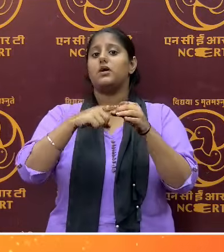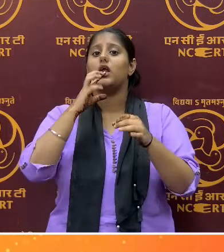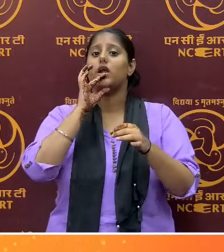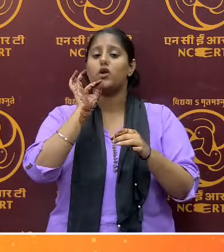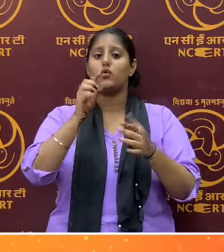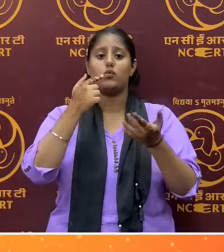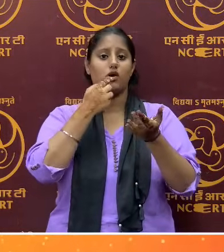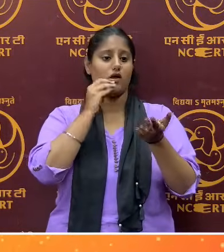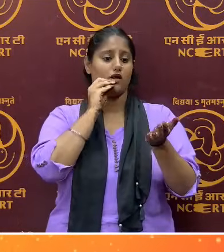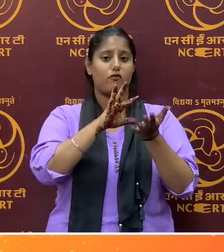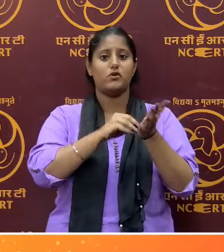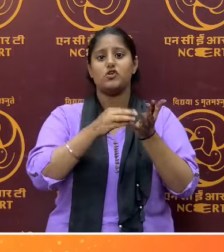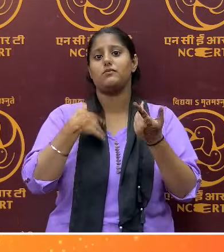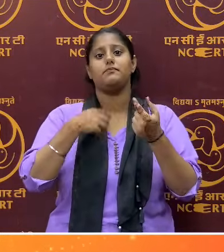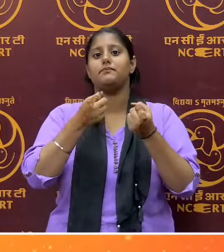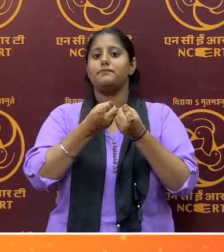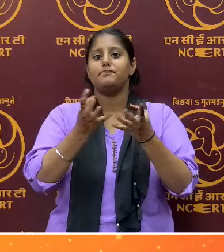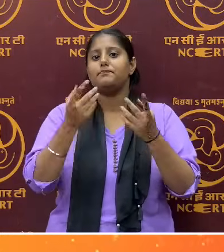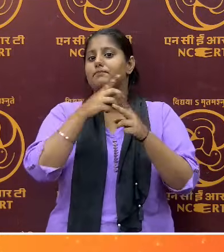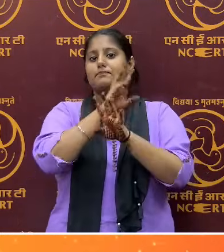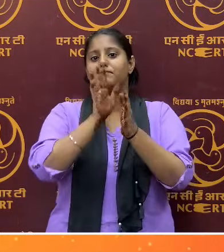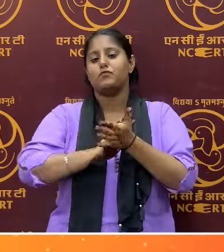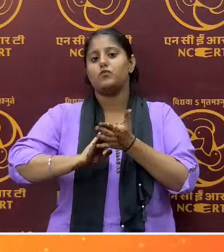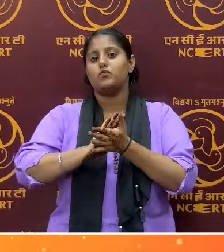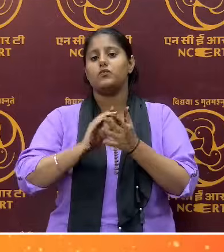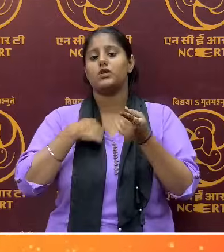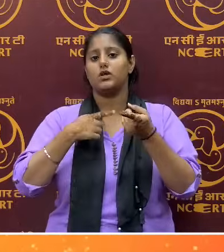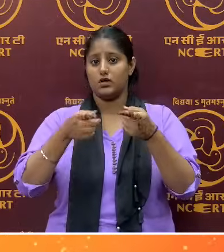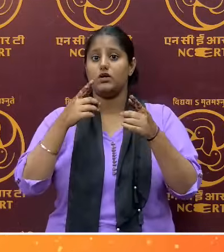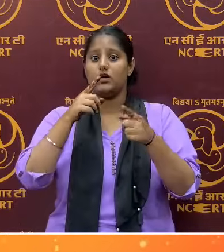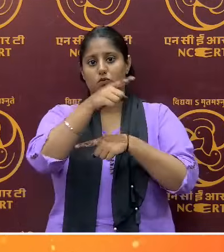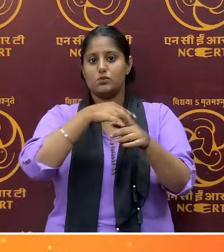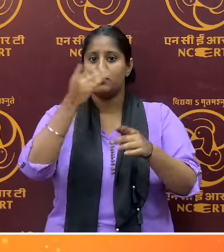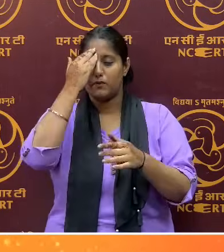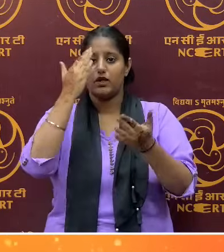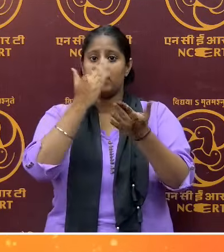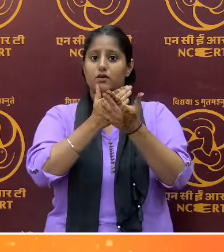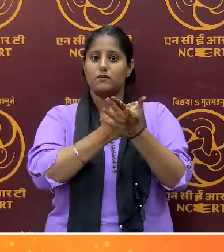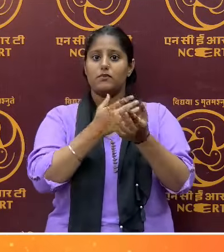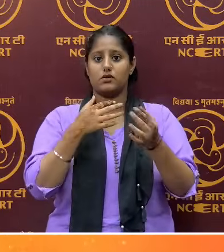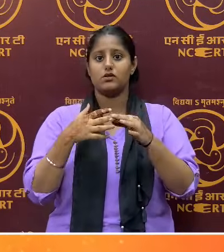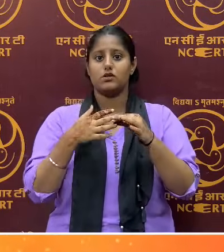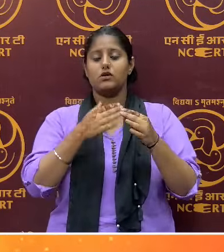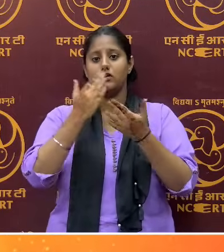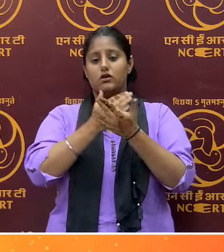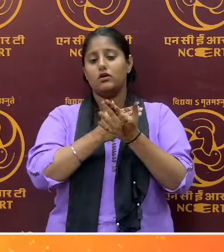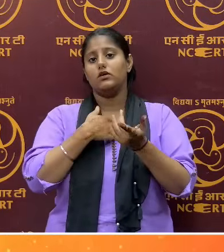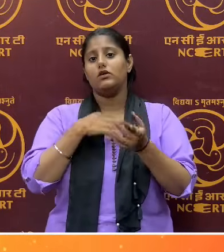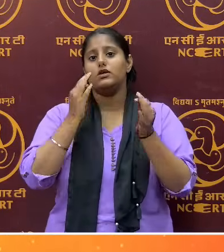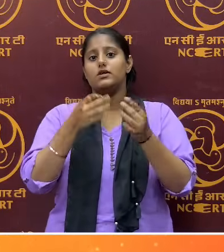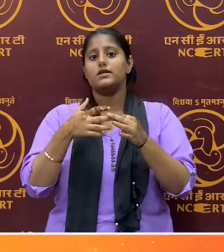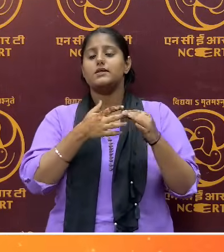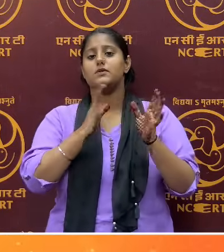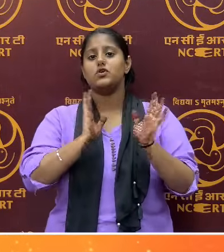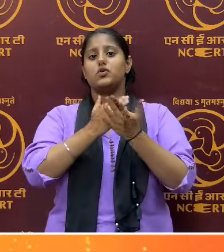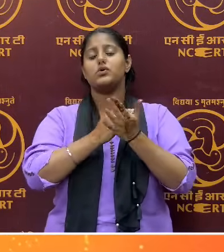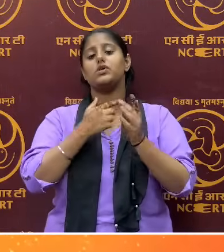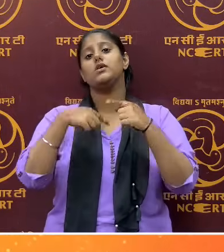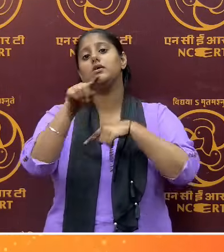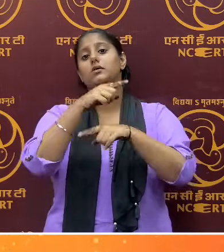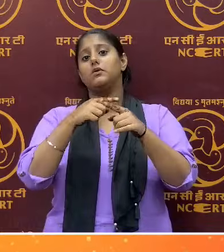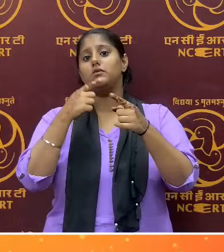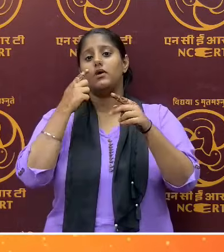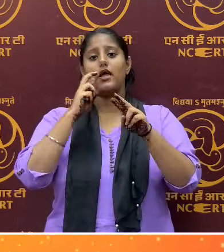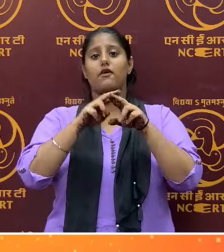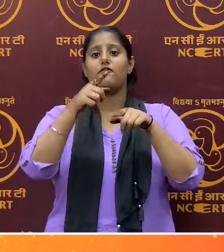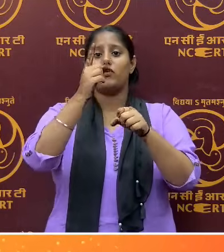information, and that is why these special sessions are specialized and customized for your requirements. So please ask the relevant questions and do mention whether you are a